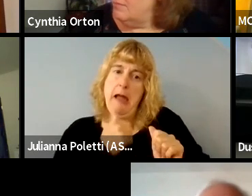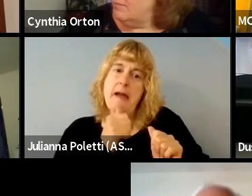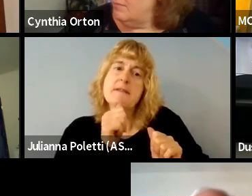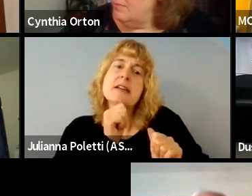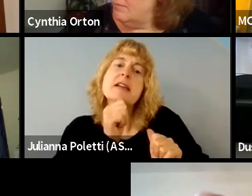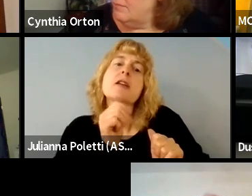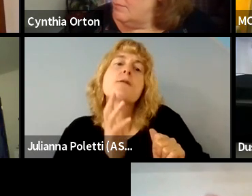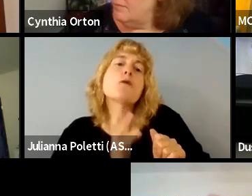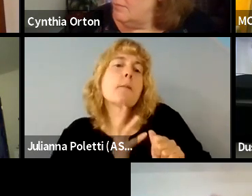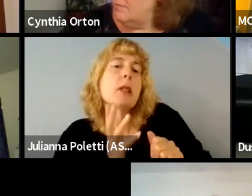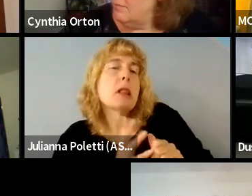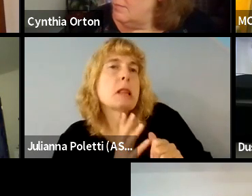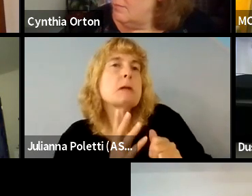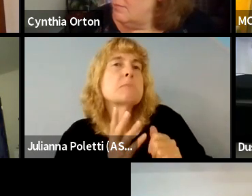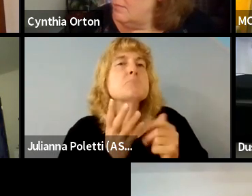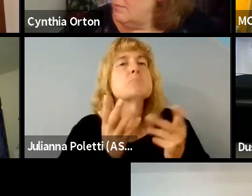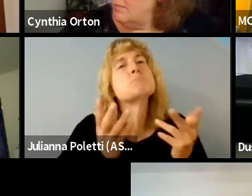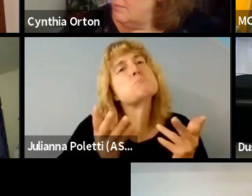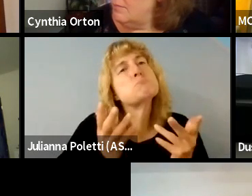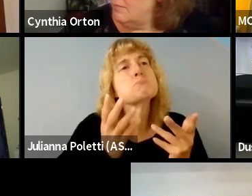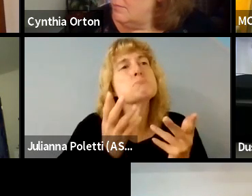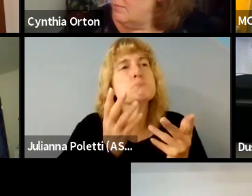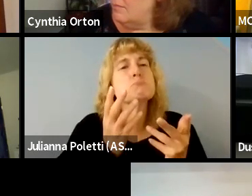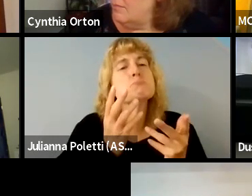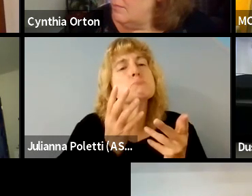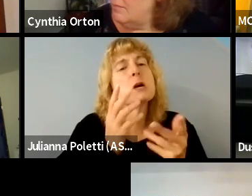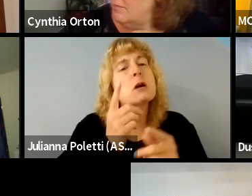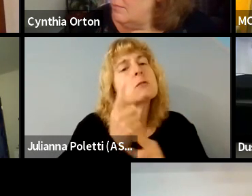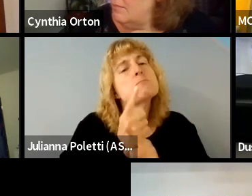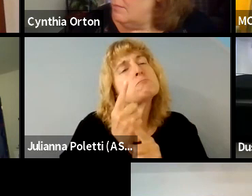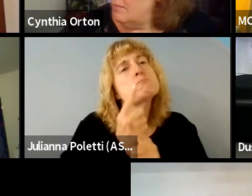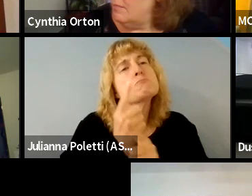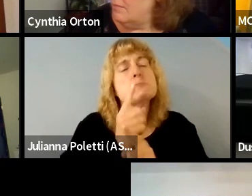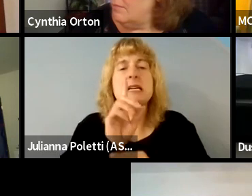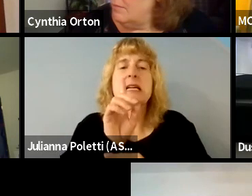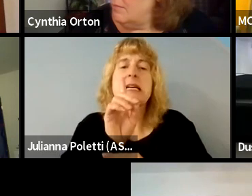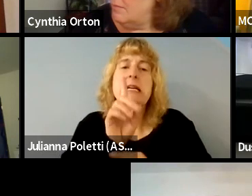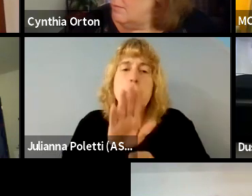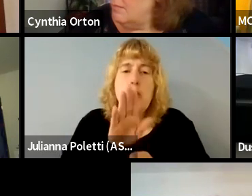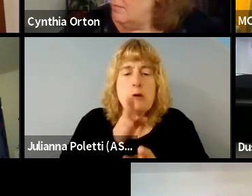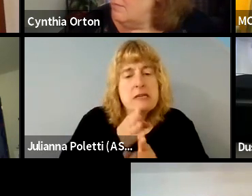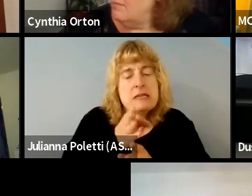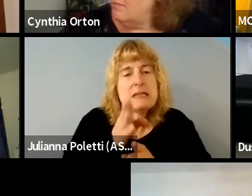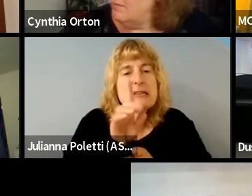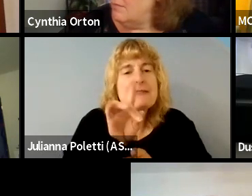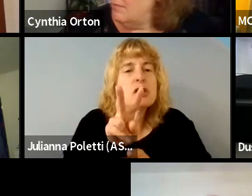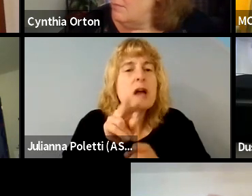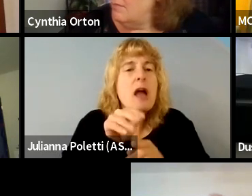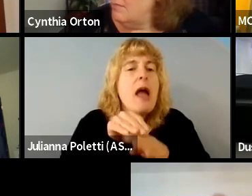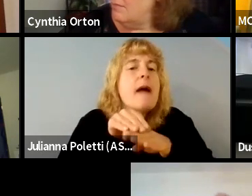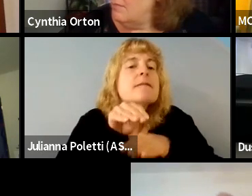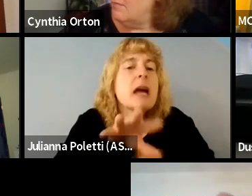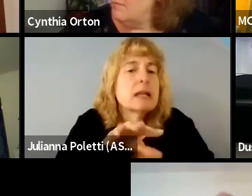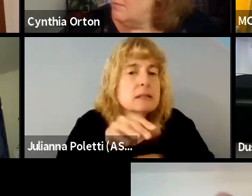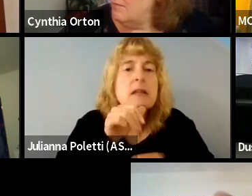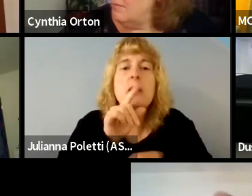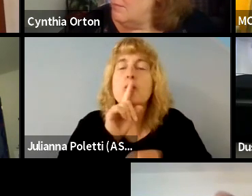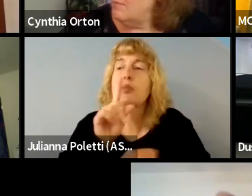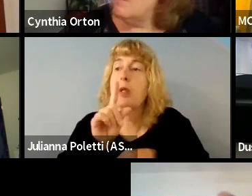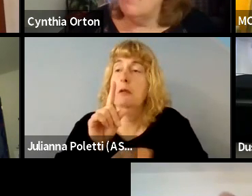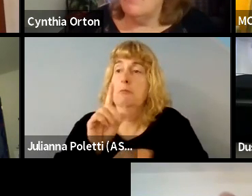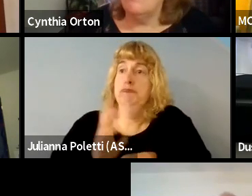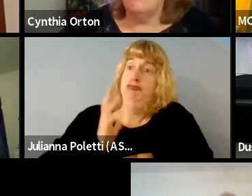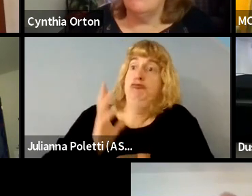very practical division level advice that would not be necessarily the formal advice of Attorney General Dana Nessel, but rather